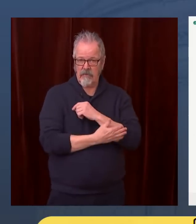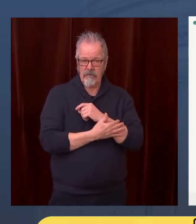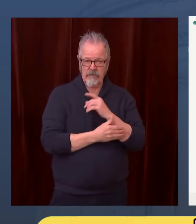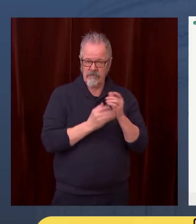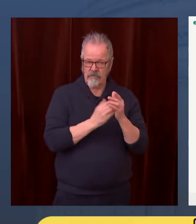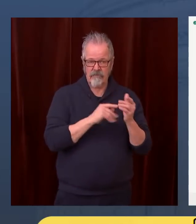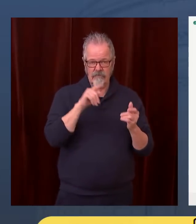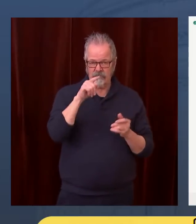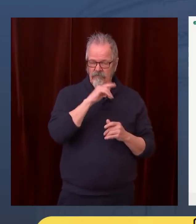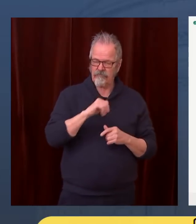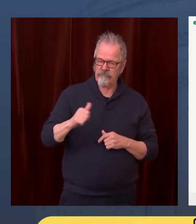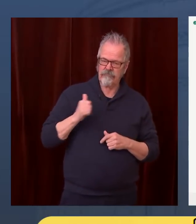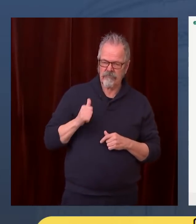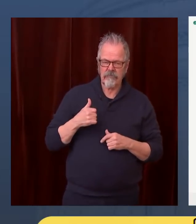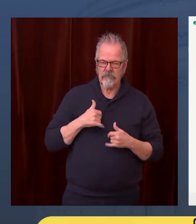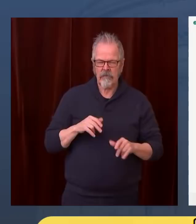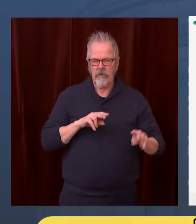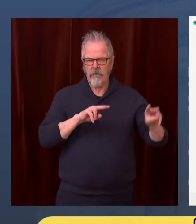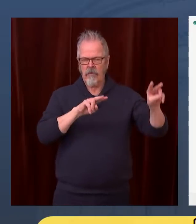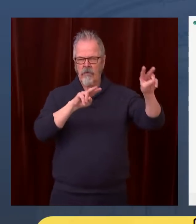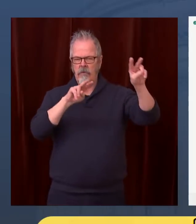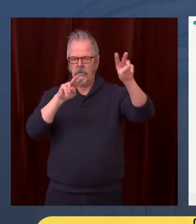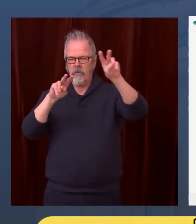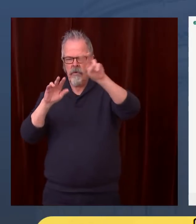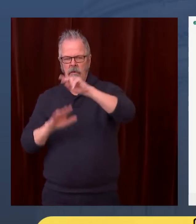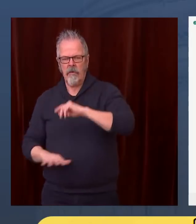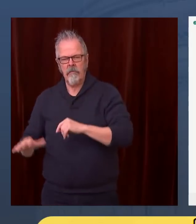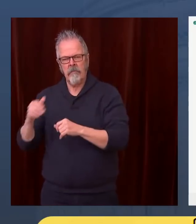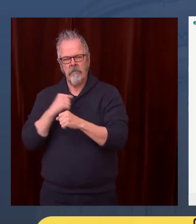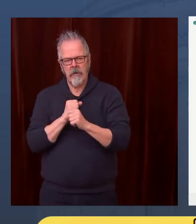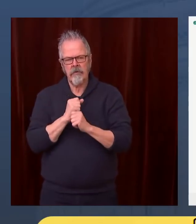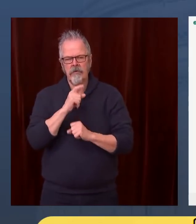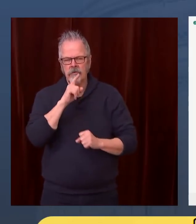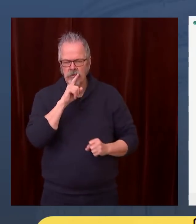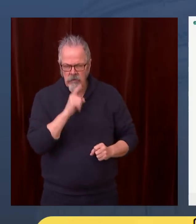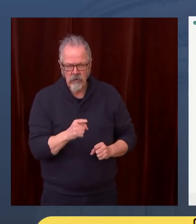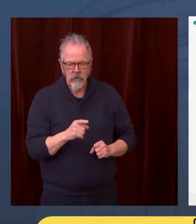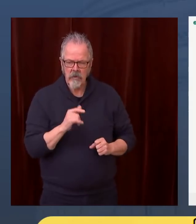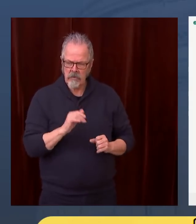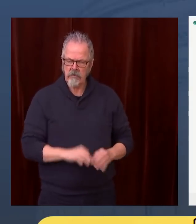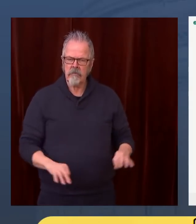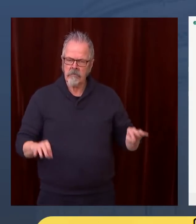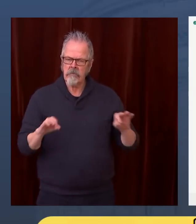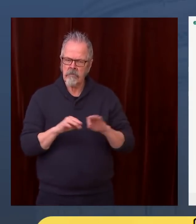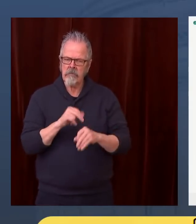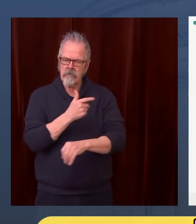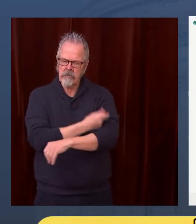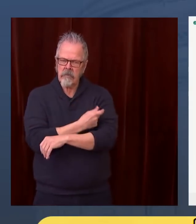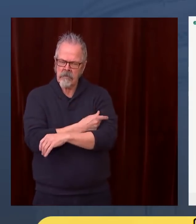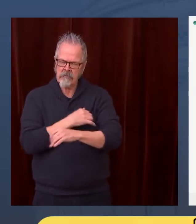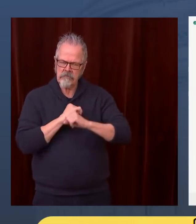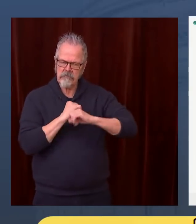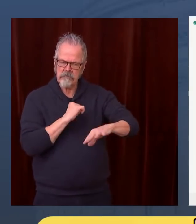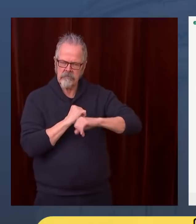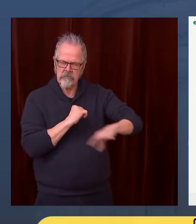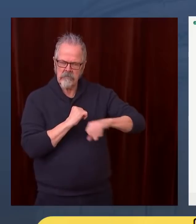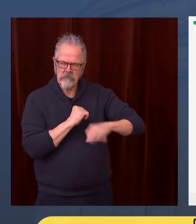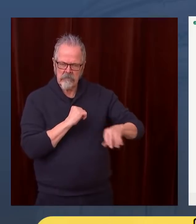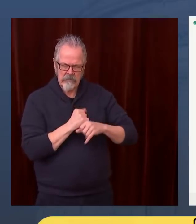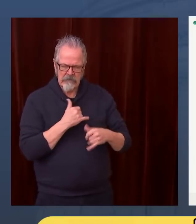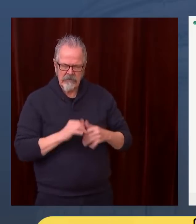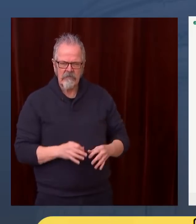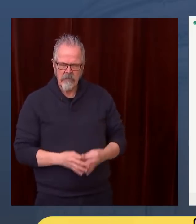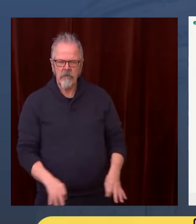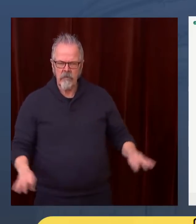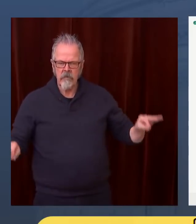the Puget Sound area. We need to make sure that we emphasize the importance of vaccines. We emphasize the importance of boosters. We